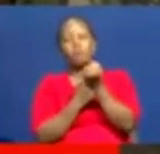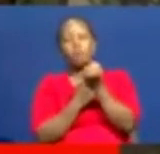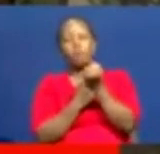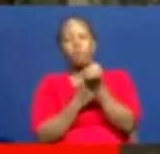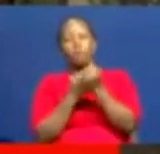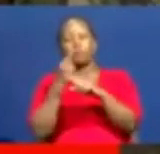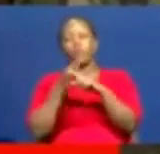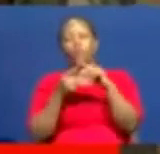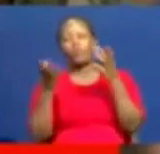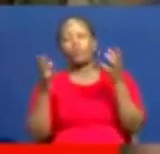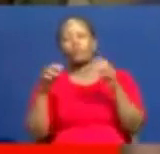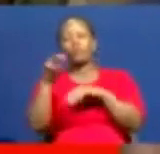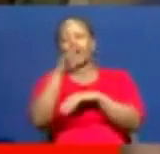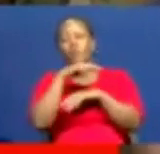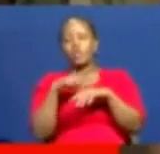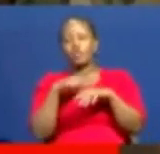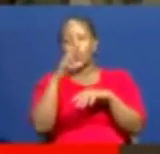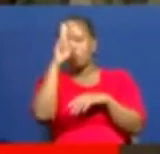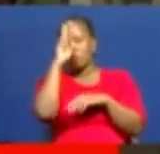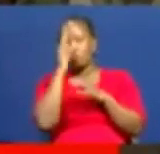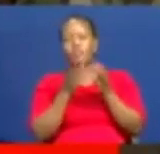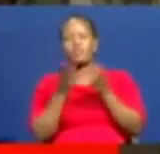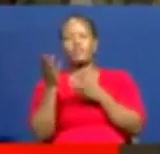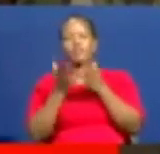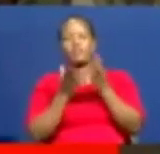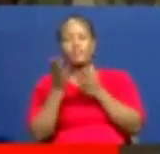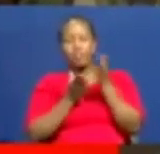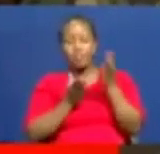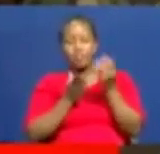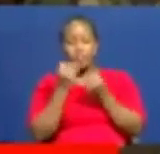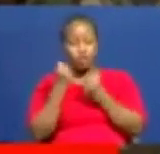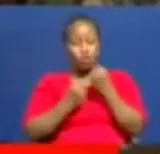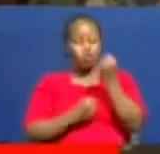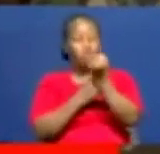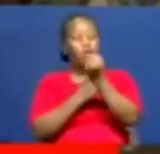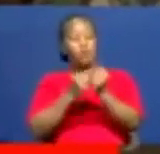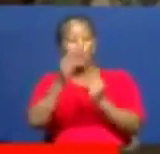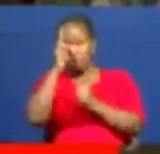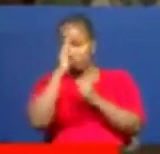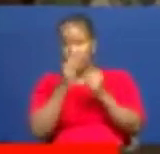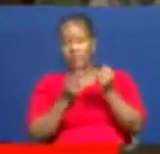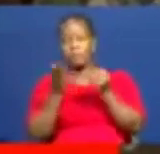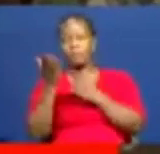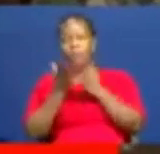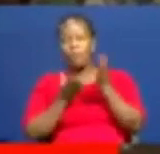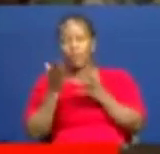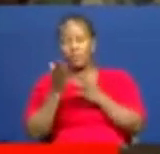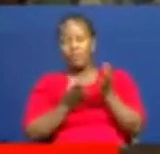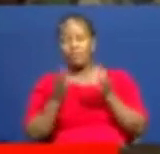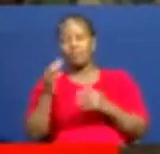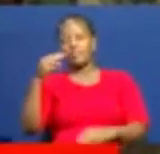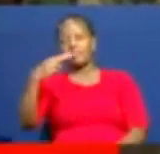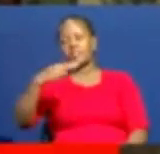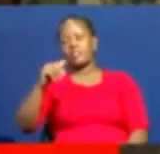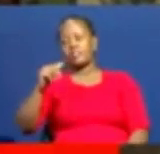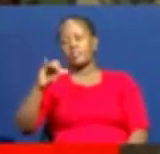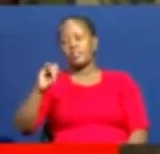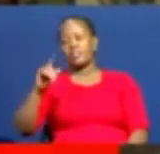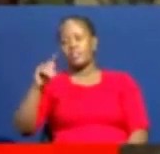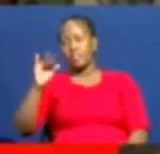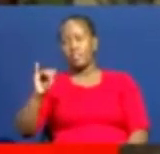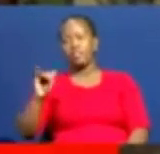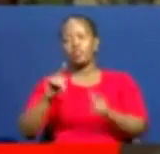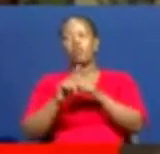from the National Police Service to support the police service in Haiti. And we